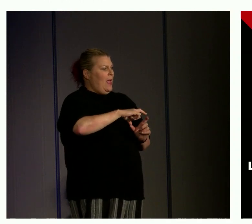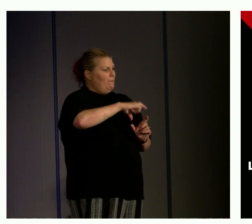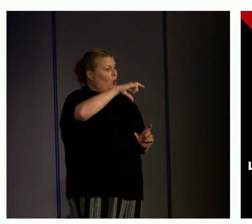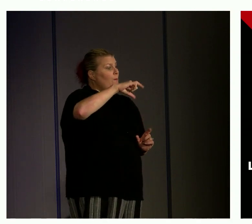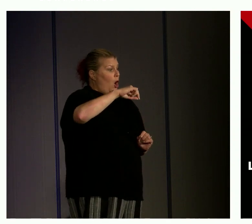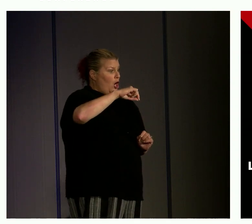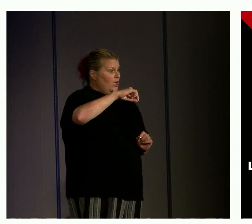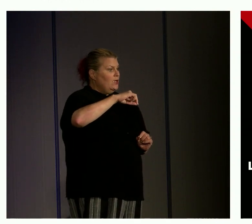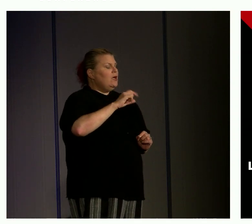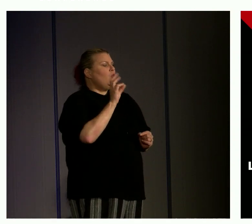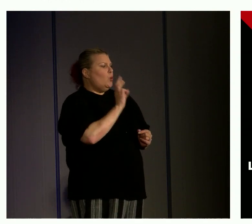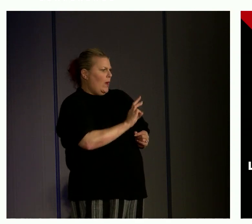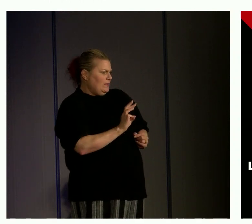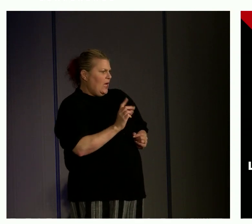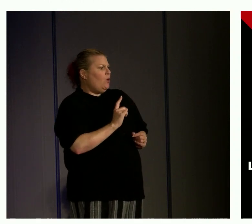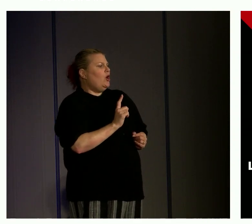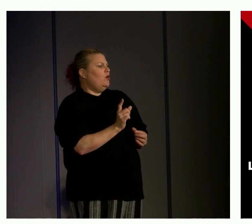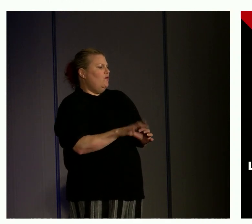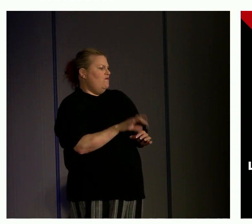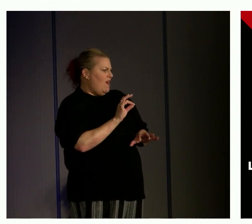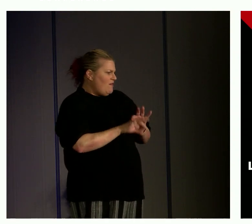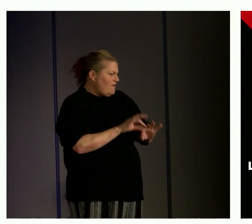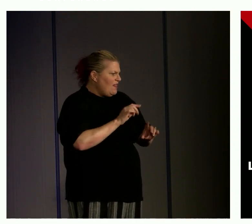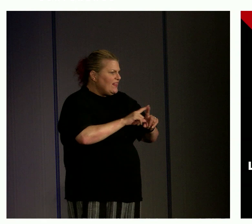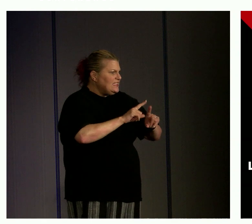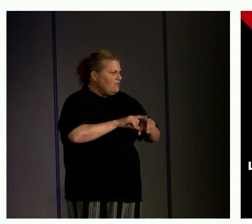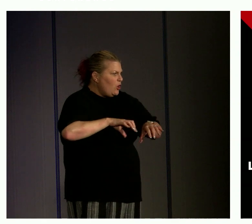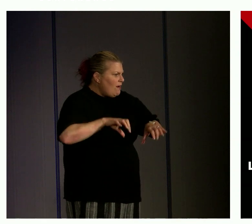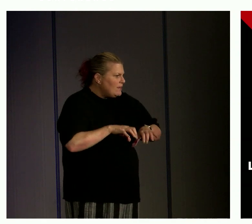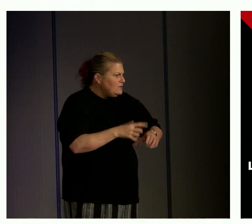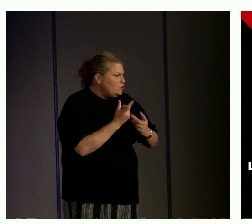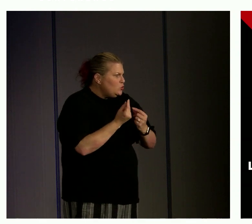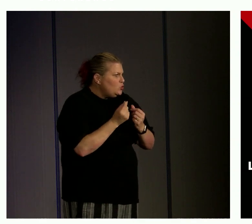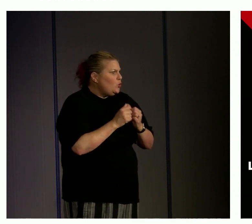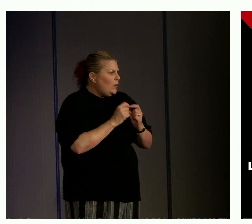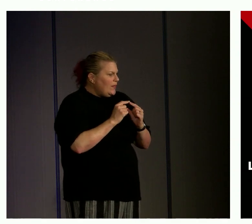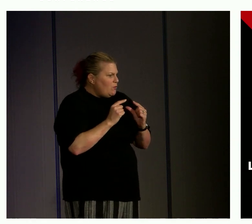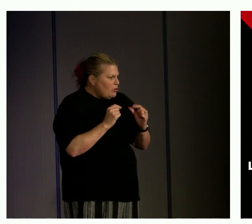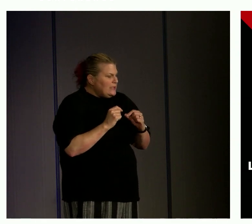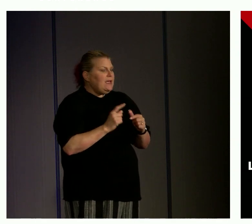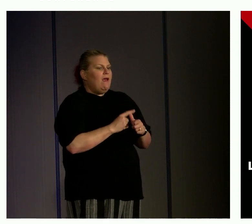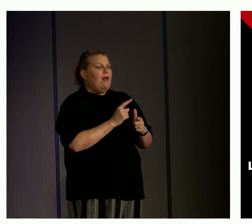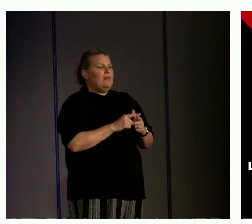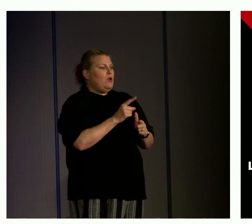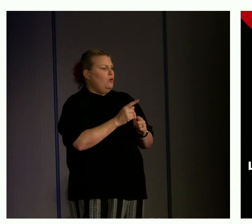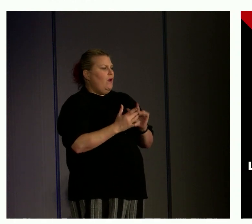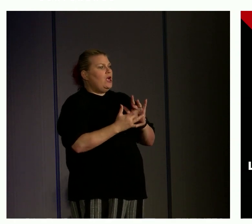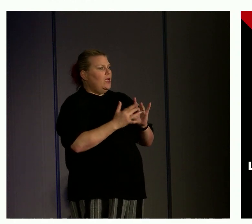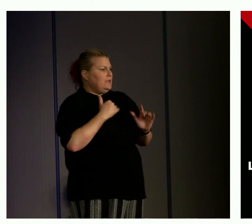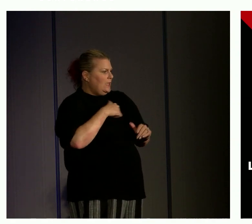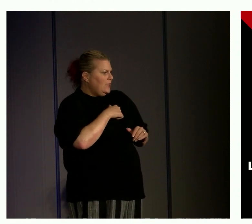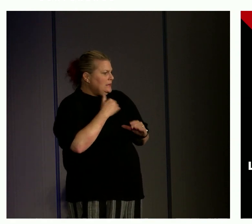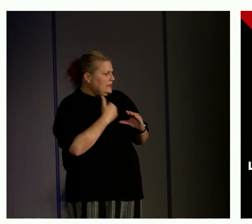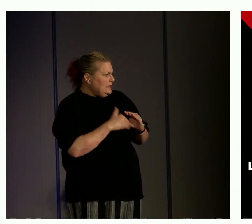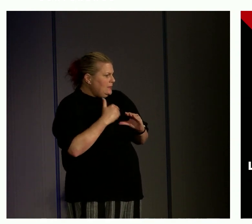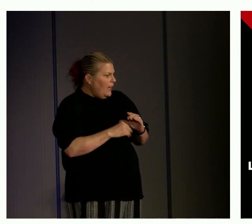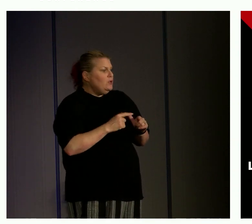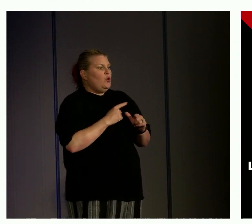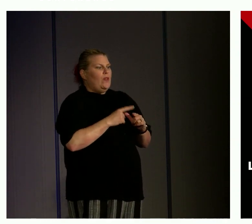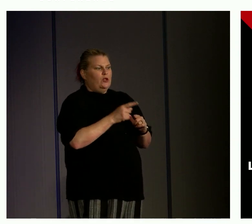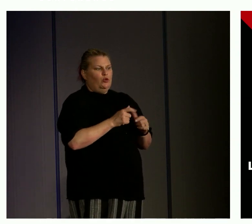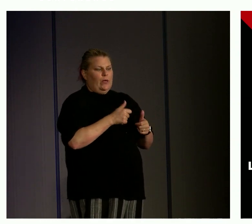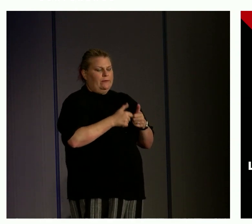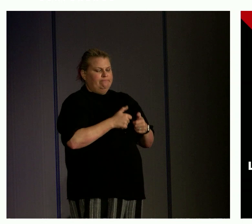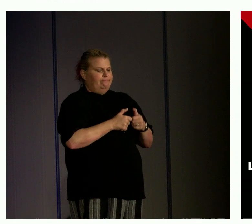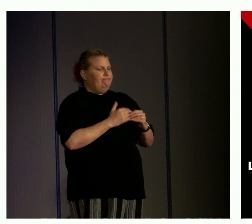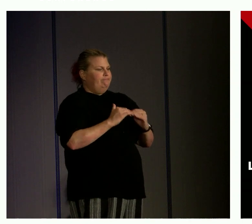the website, where to find the activities, the contact us email, so you can write to Mark and